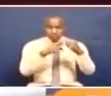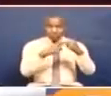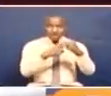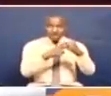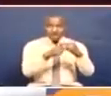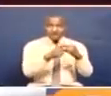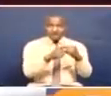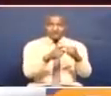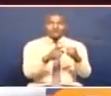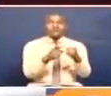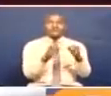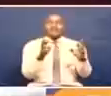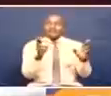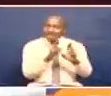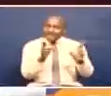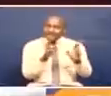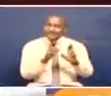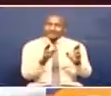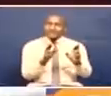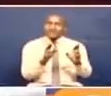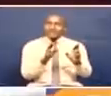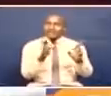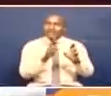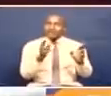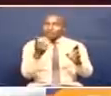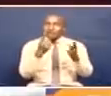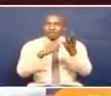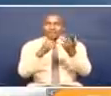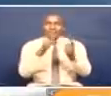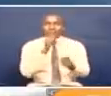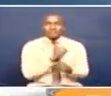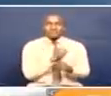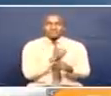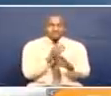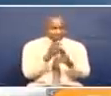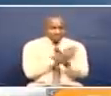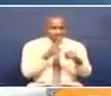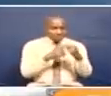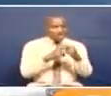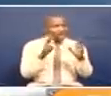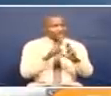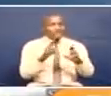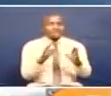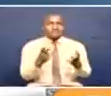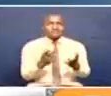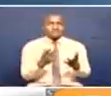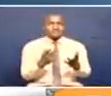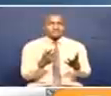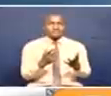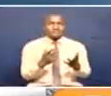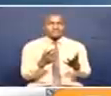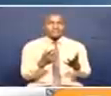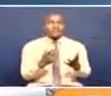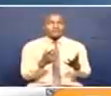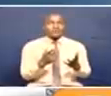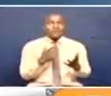I'm already ready with a petition. All that was missing was the figures. Are you ready this time? You know, line up the dots. And I'm not saying that it was Jubilee. We're